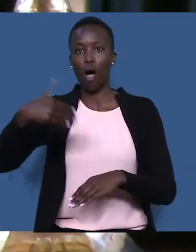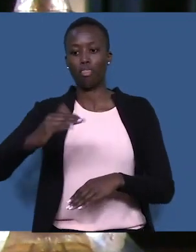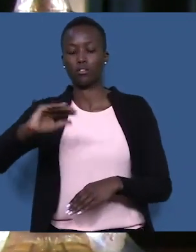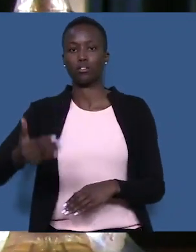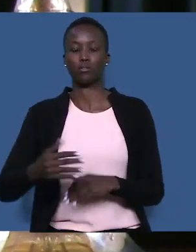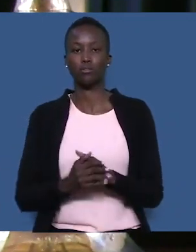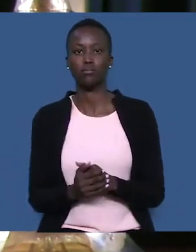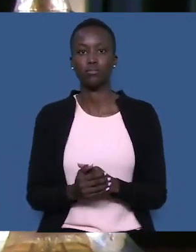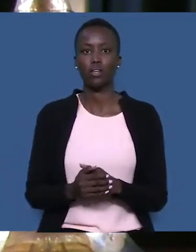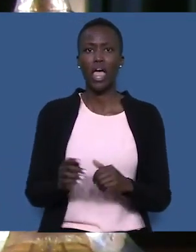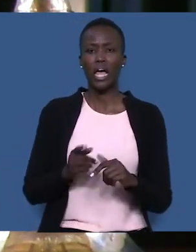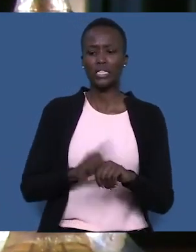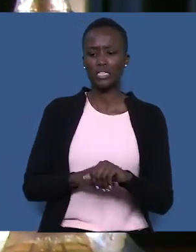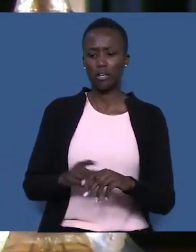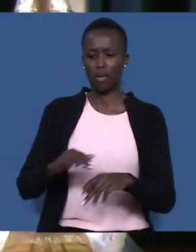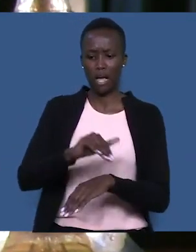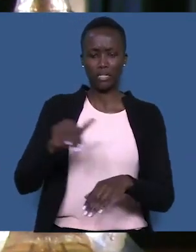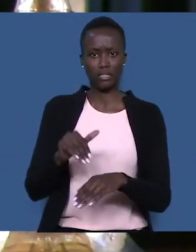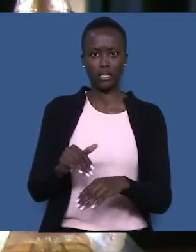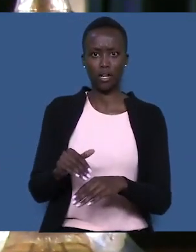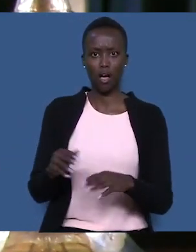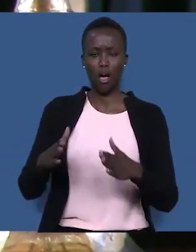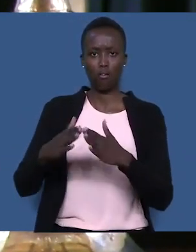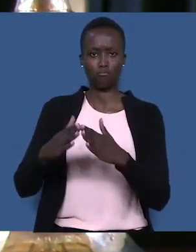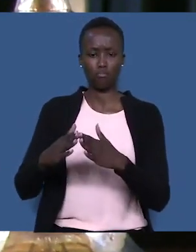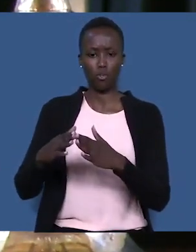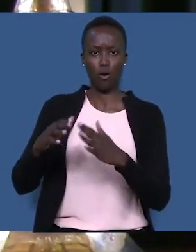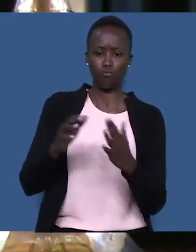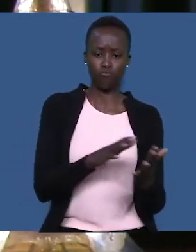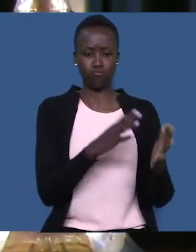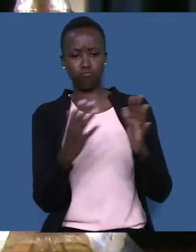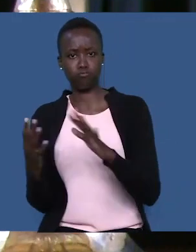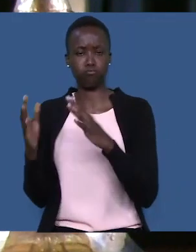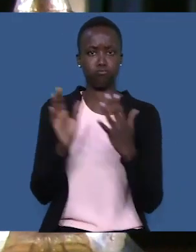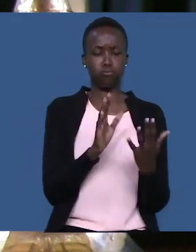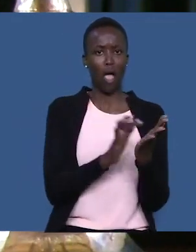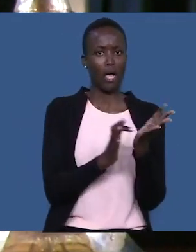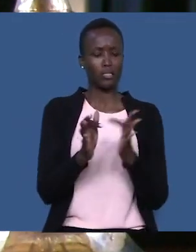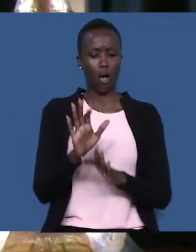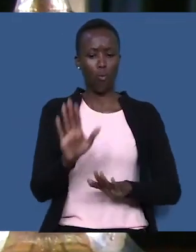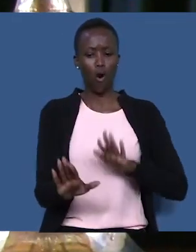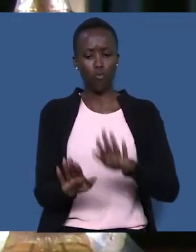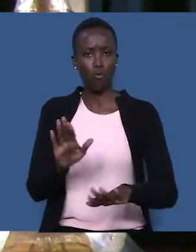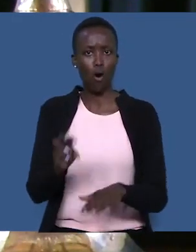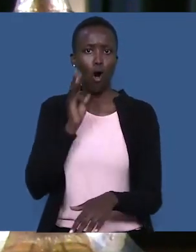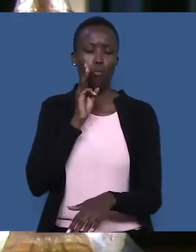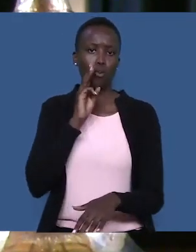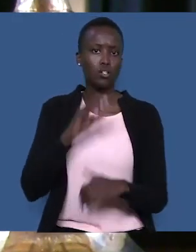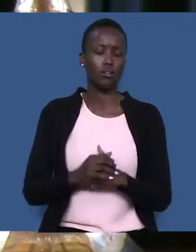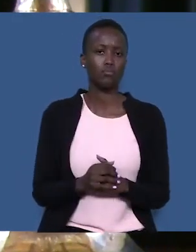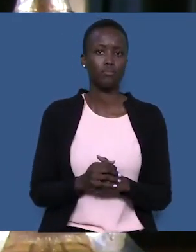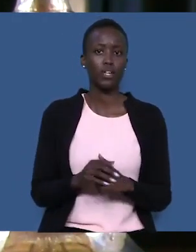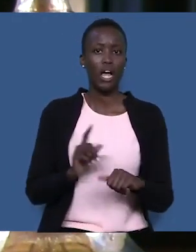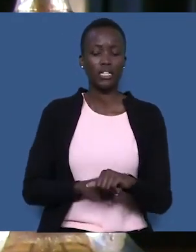while they got in the middle of the lake, the wind became boisterous. They were worried that they were going to drown. And then Jesus goes to them walking on water.